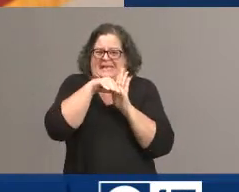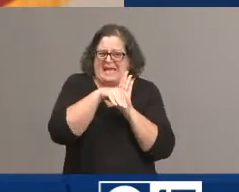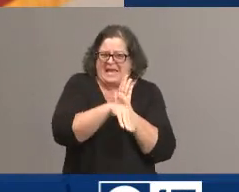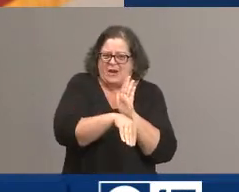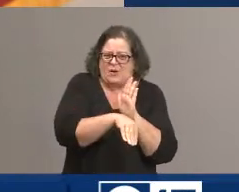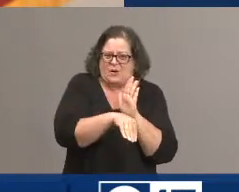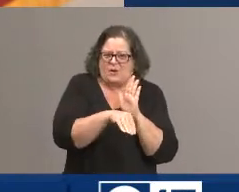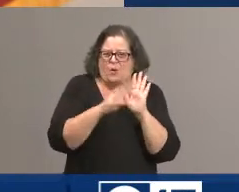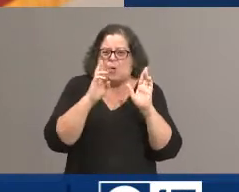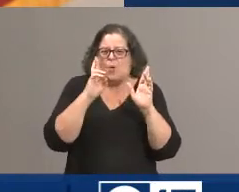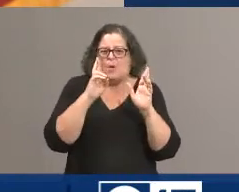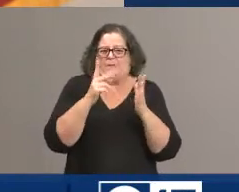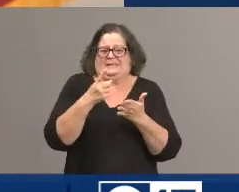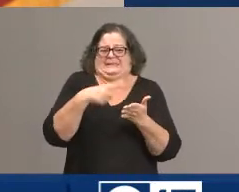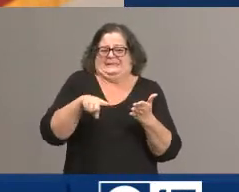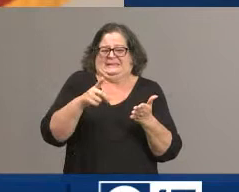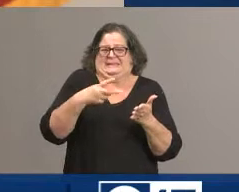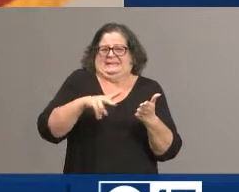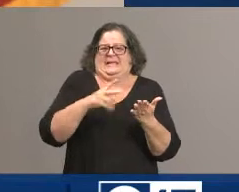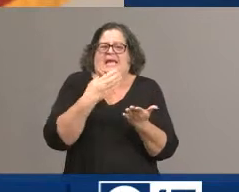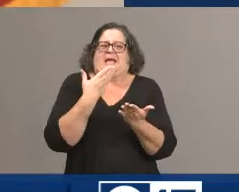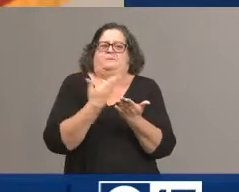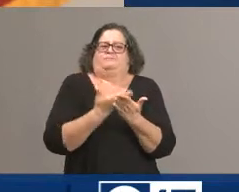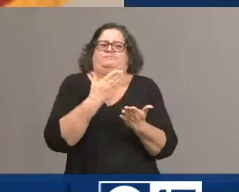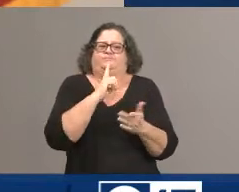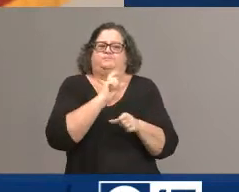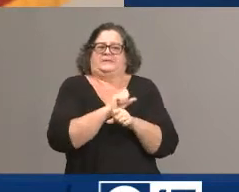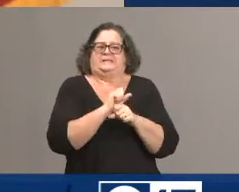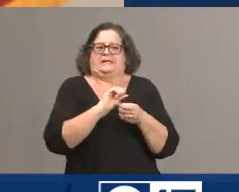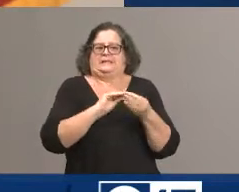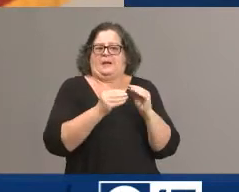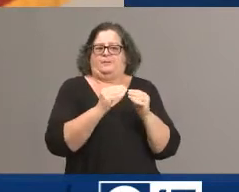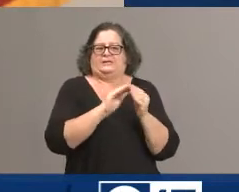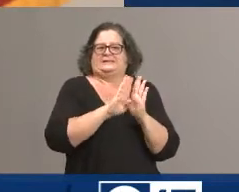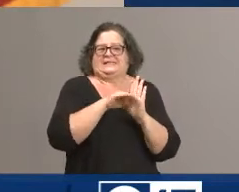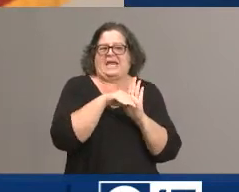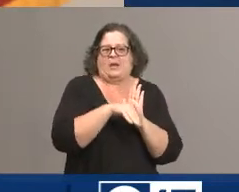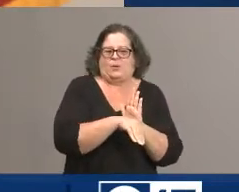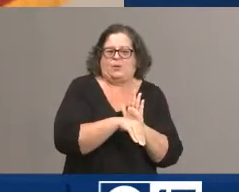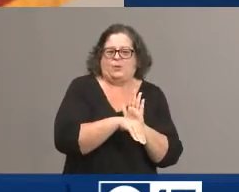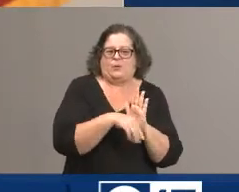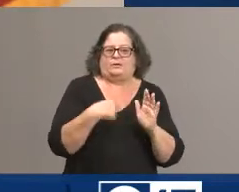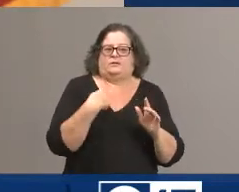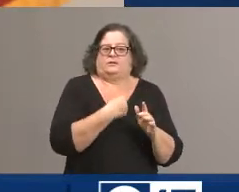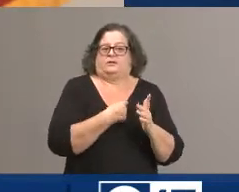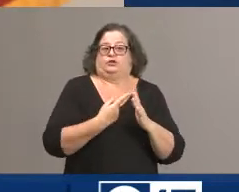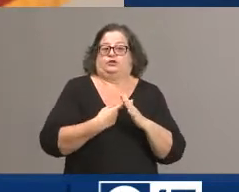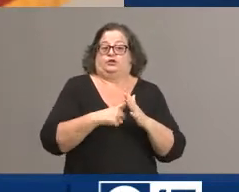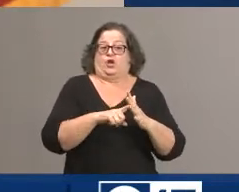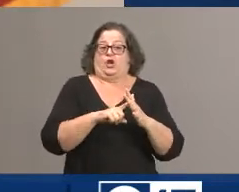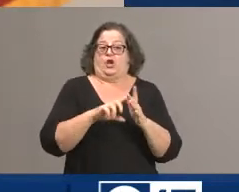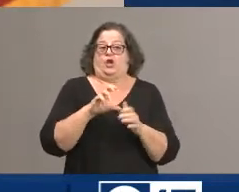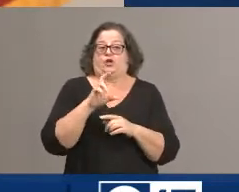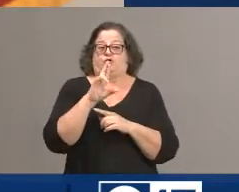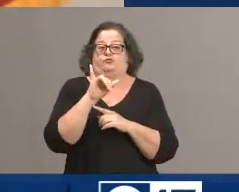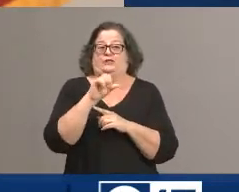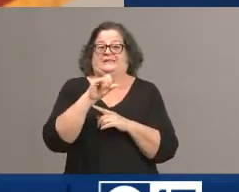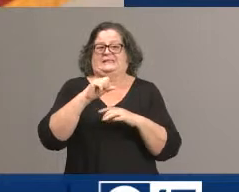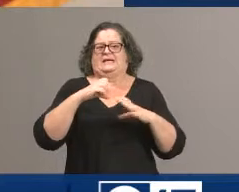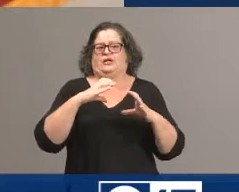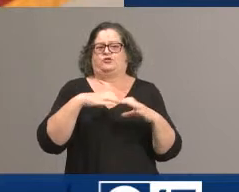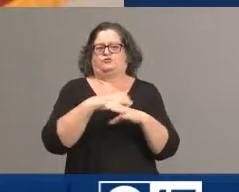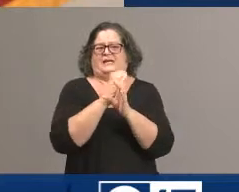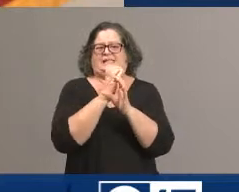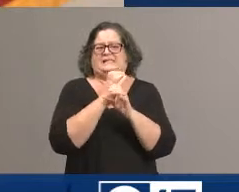that hospitals can prepare to get ready, to need to be fully staffed, to open up those surge beds in case there